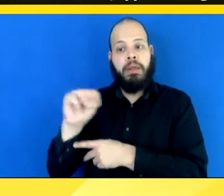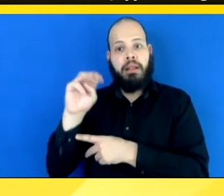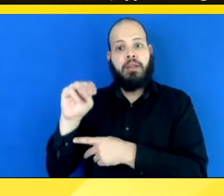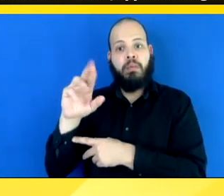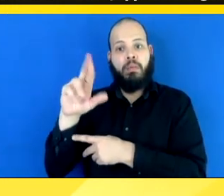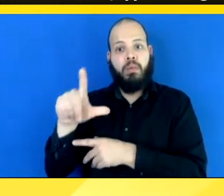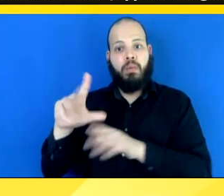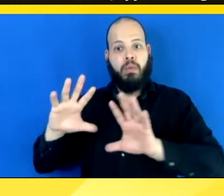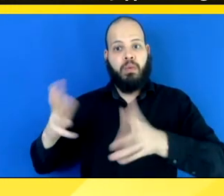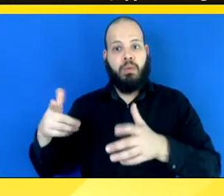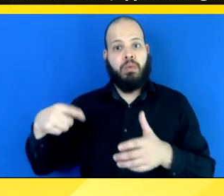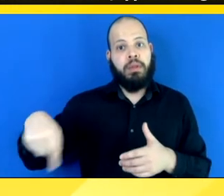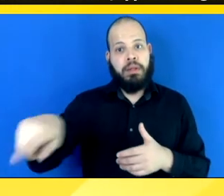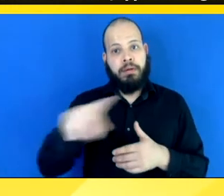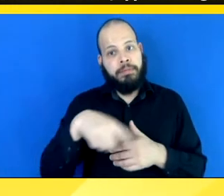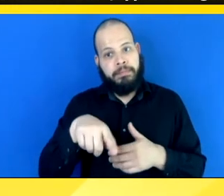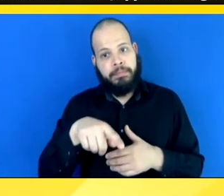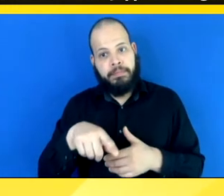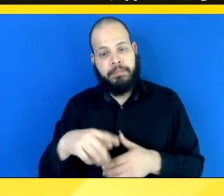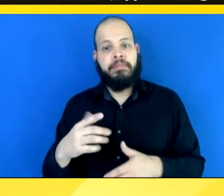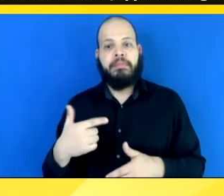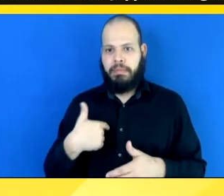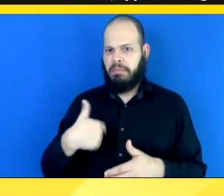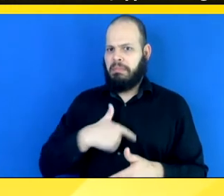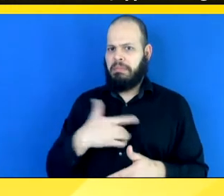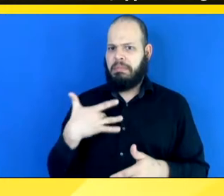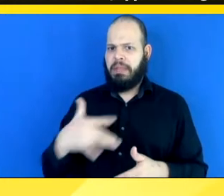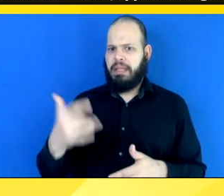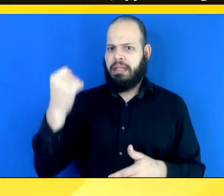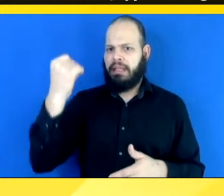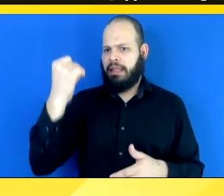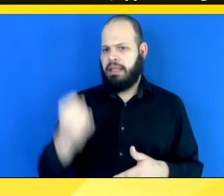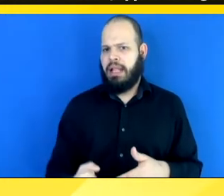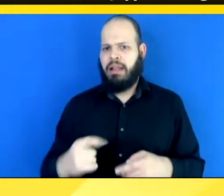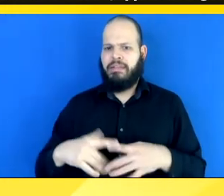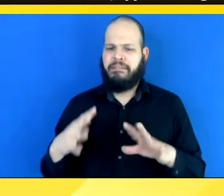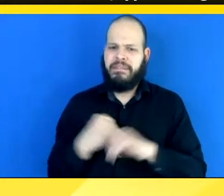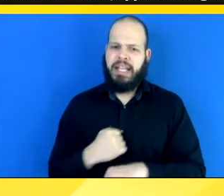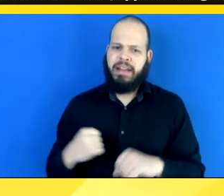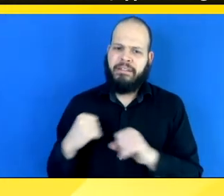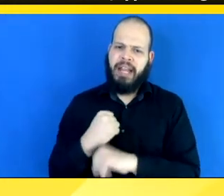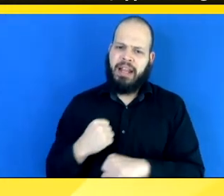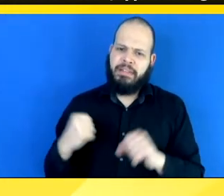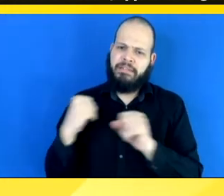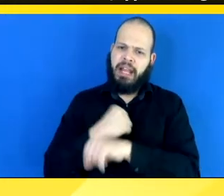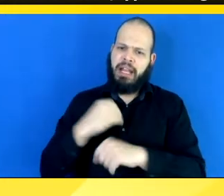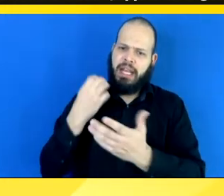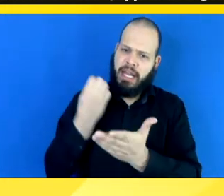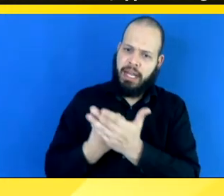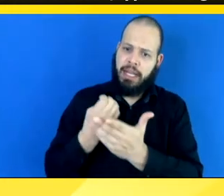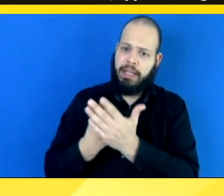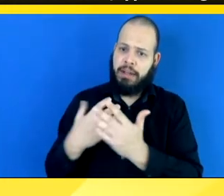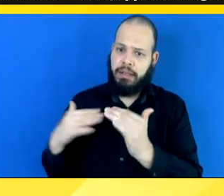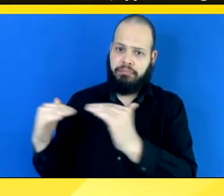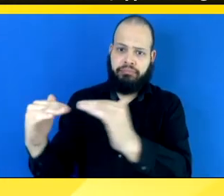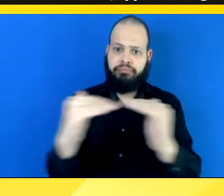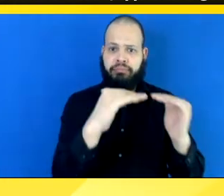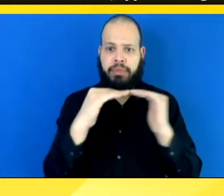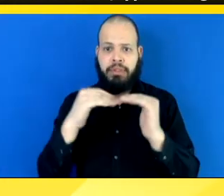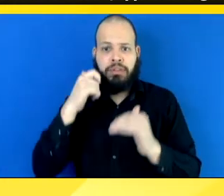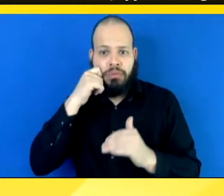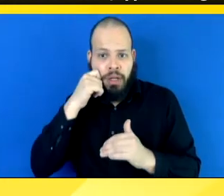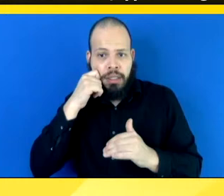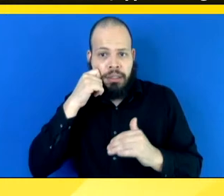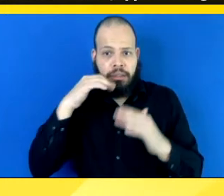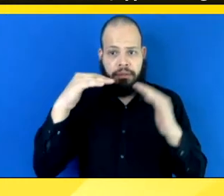organizing in the South, connecting the fight for economic justice to the fight for racial justice, labor justice. It